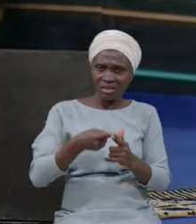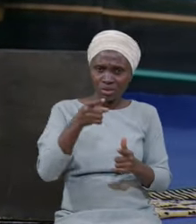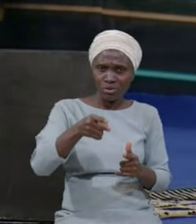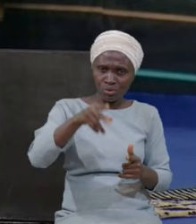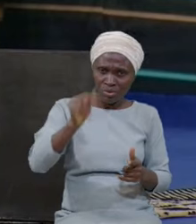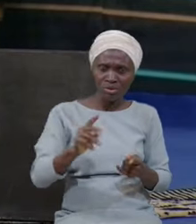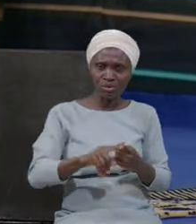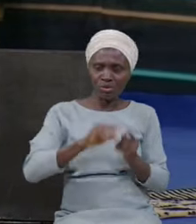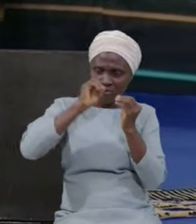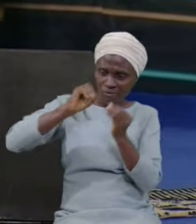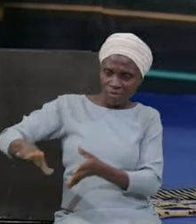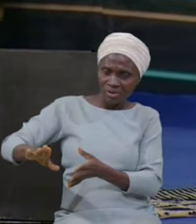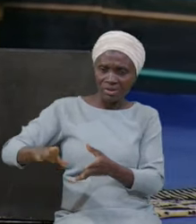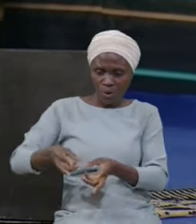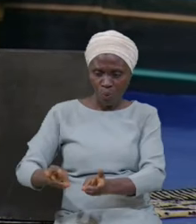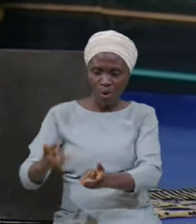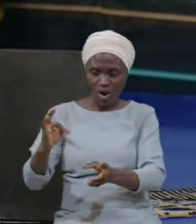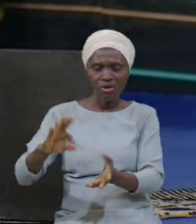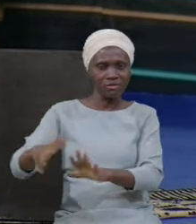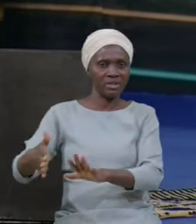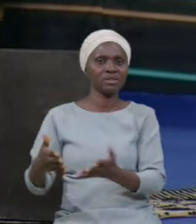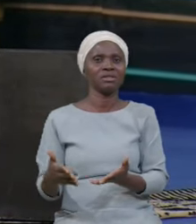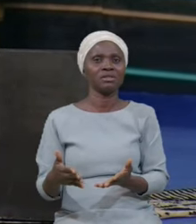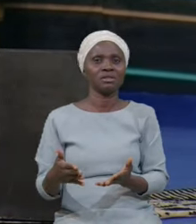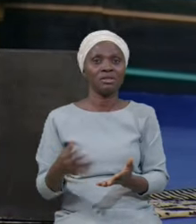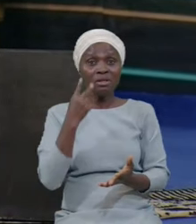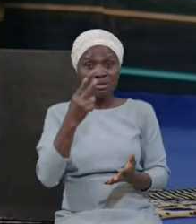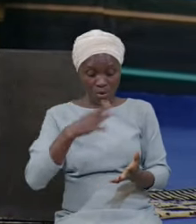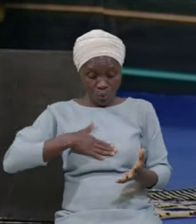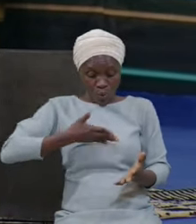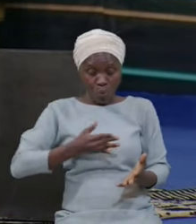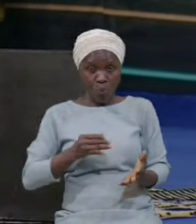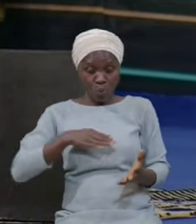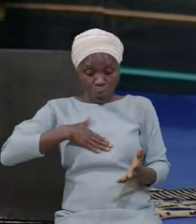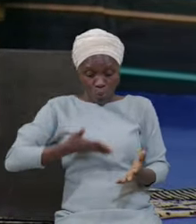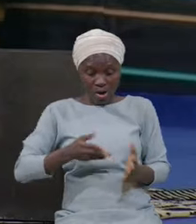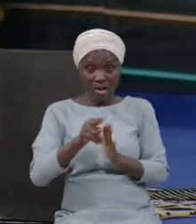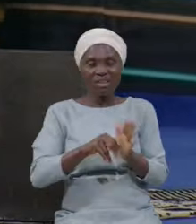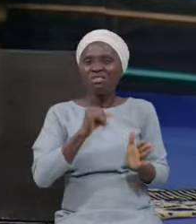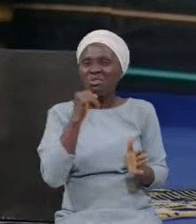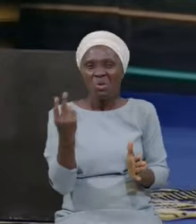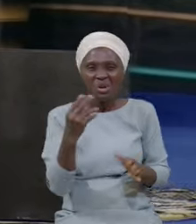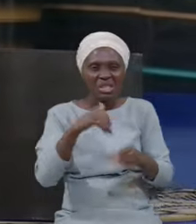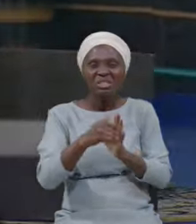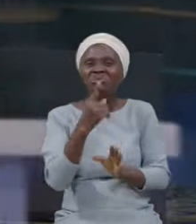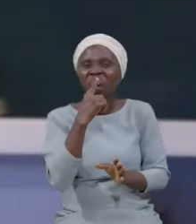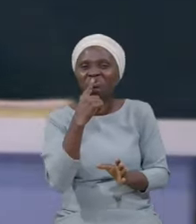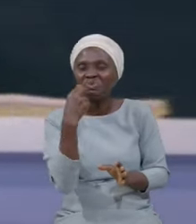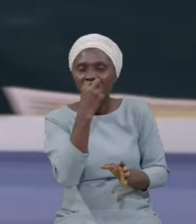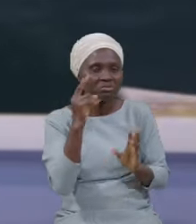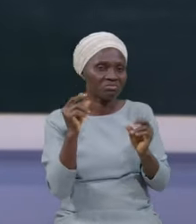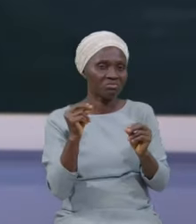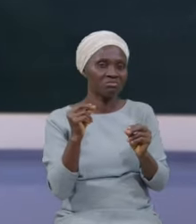death. You see, willingness is not just the word of the mouth. Willingness is carried out